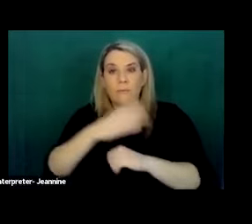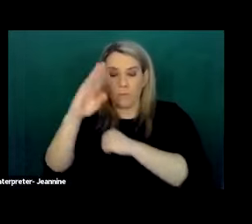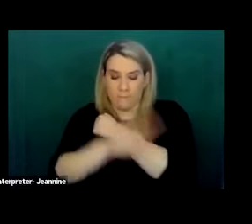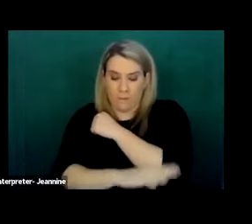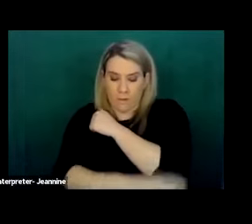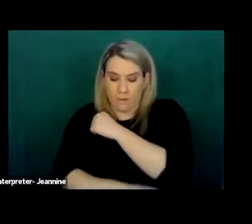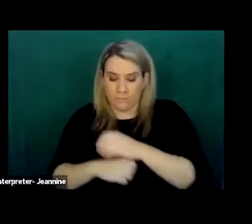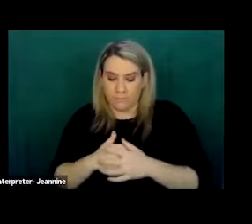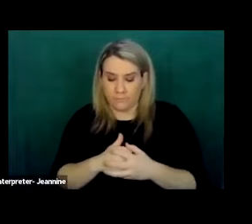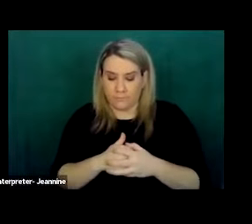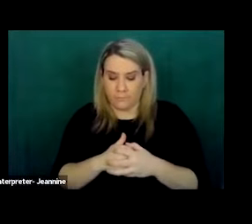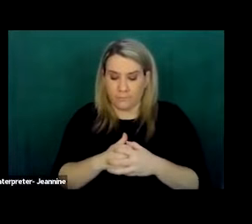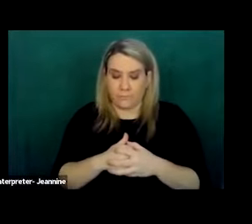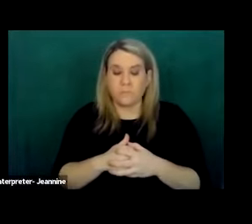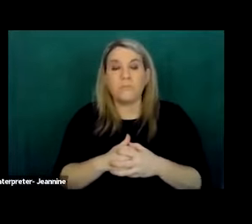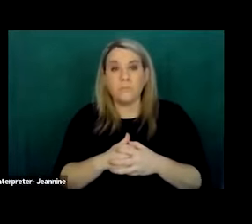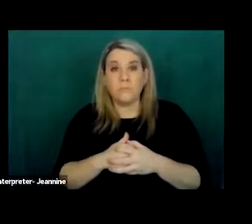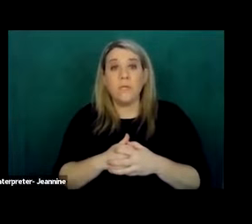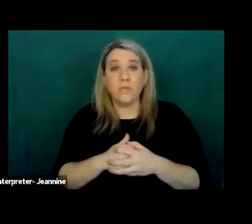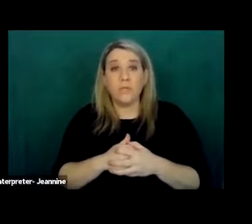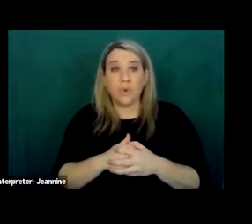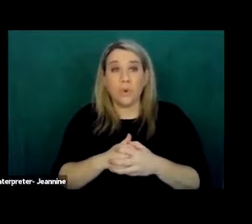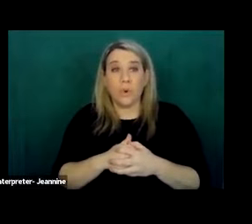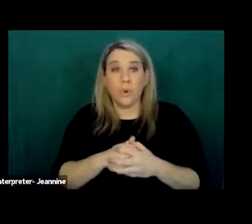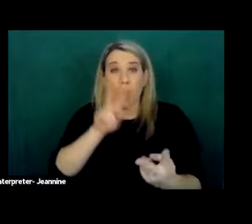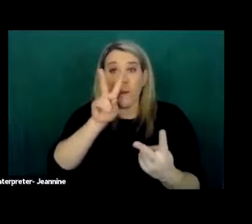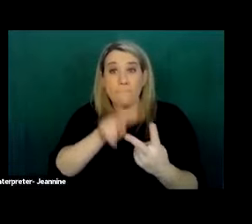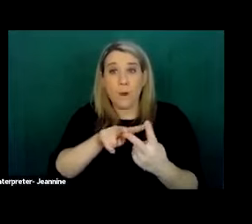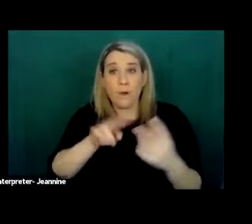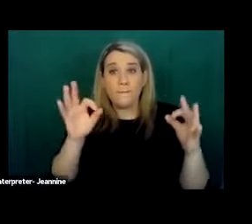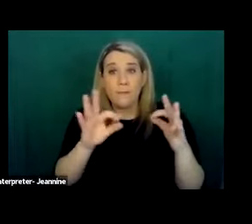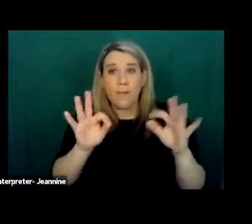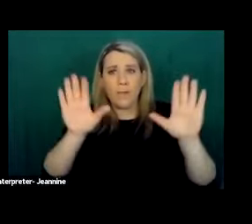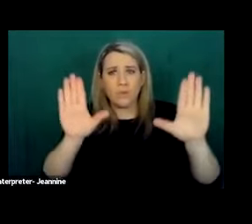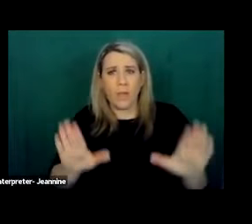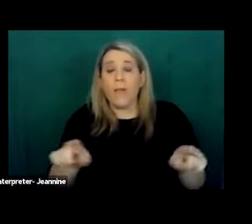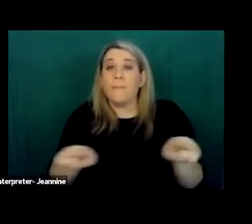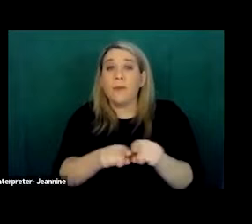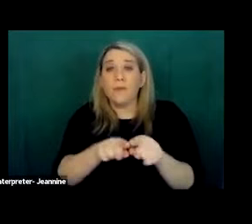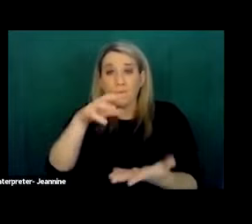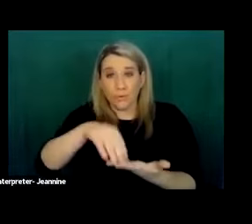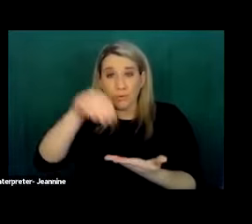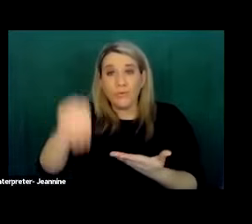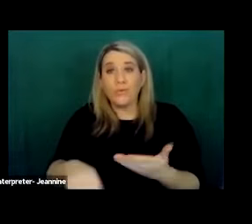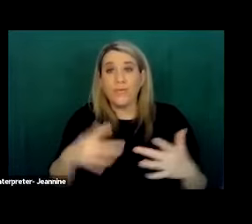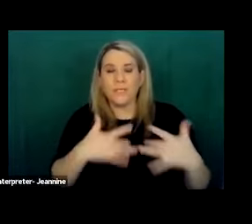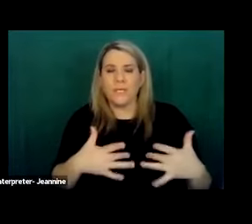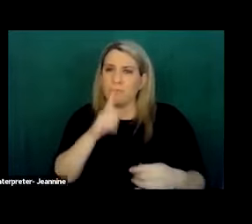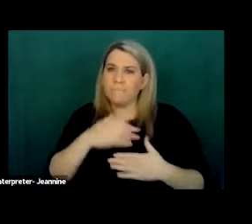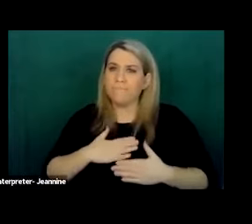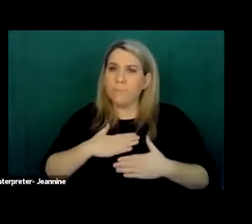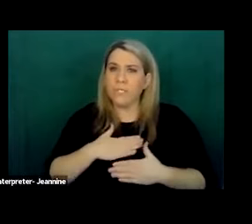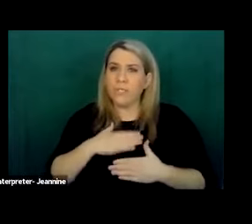So not only is our partner feedback really great, but also students tend to appreciate the